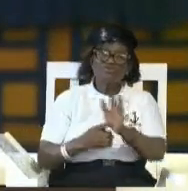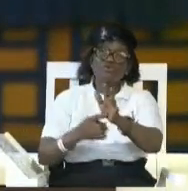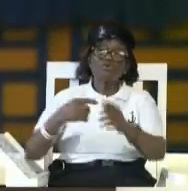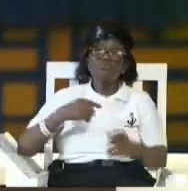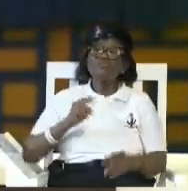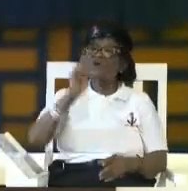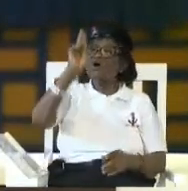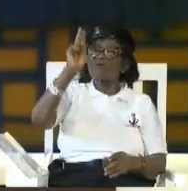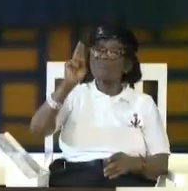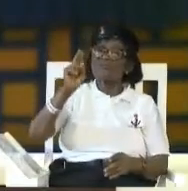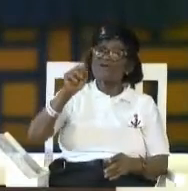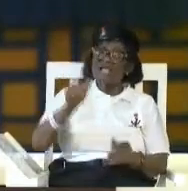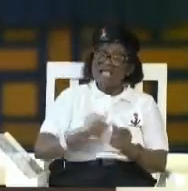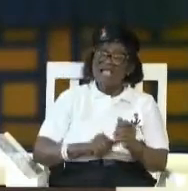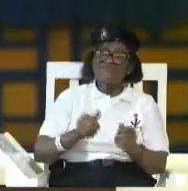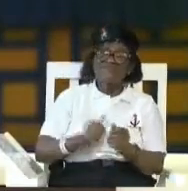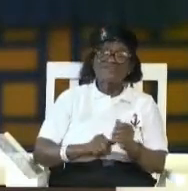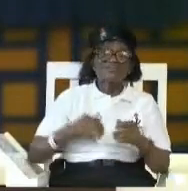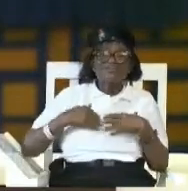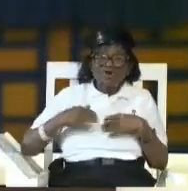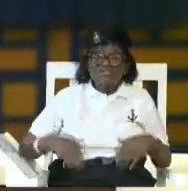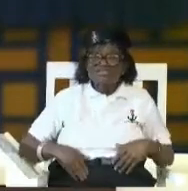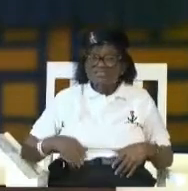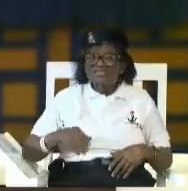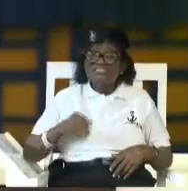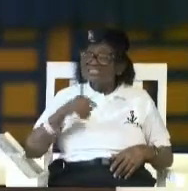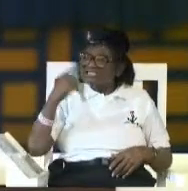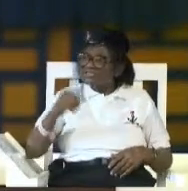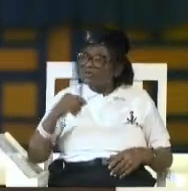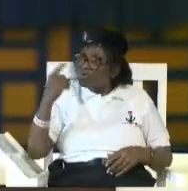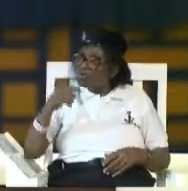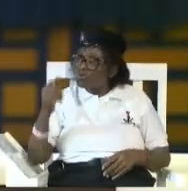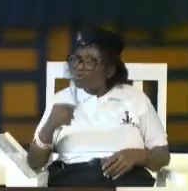ah, who can that be? Who will ever do such a thing?